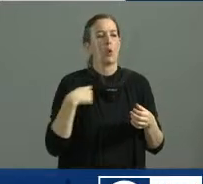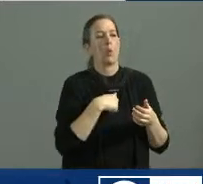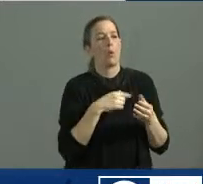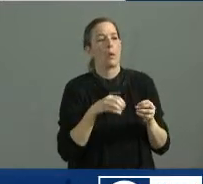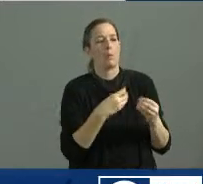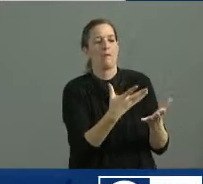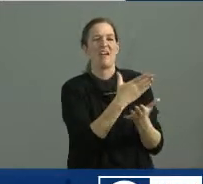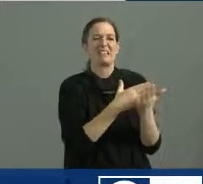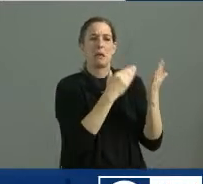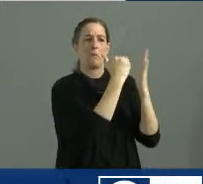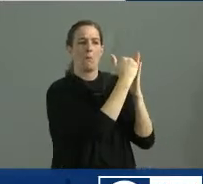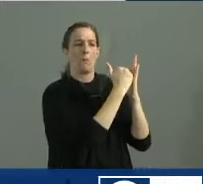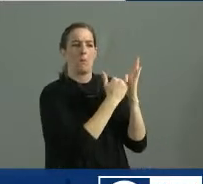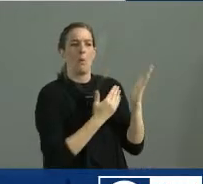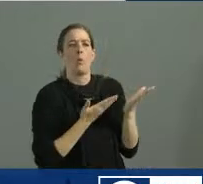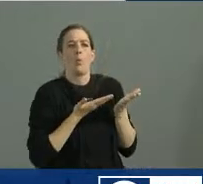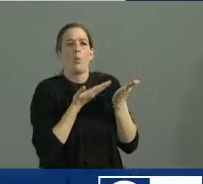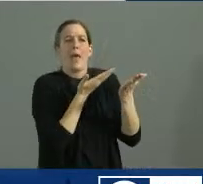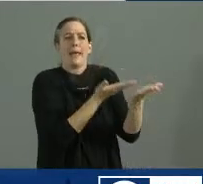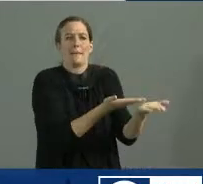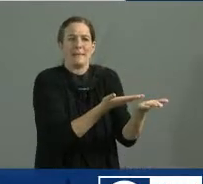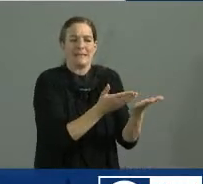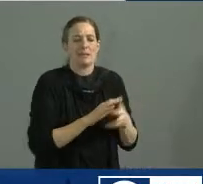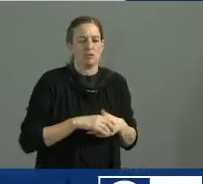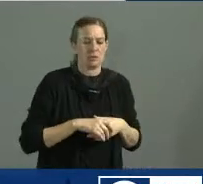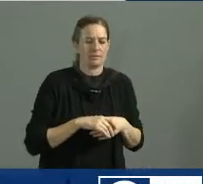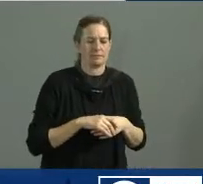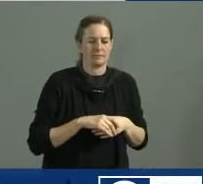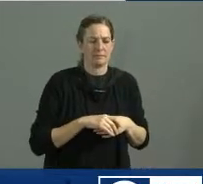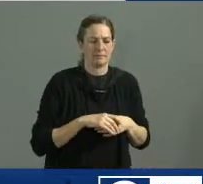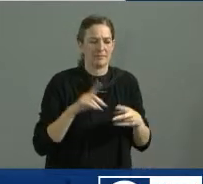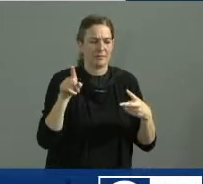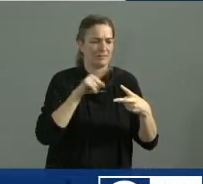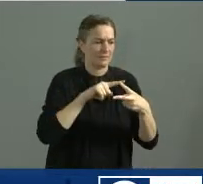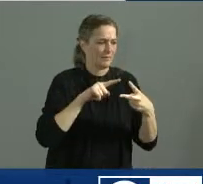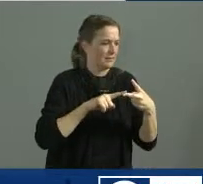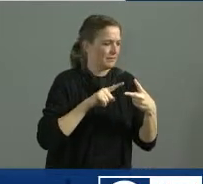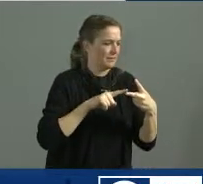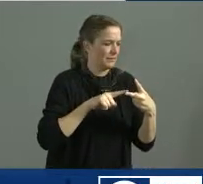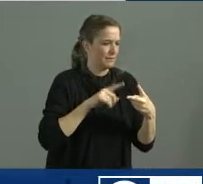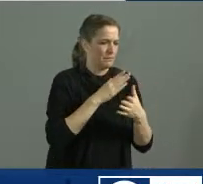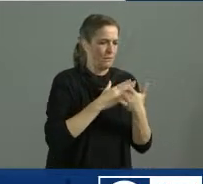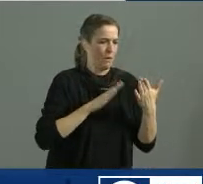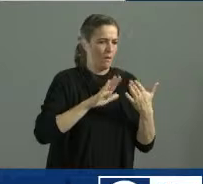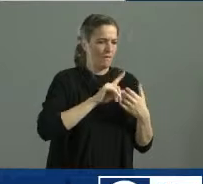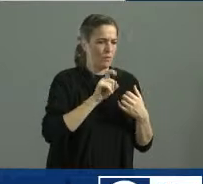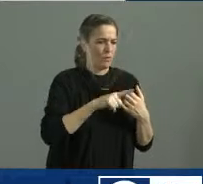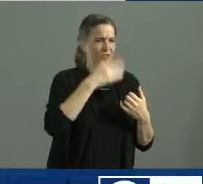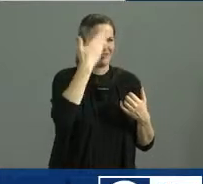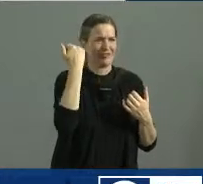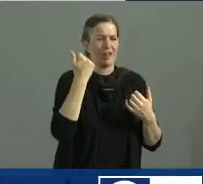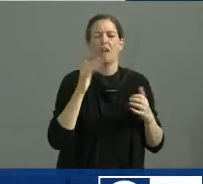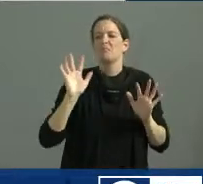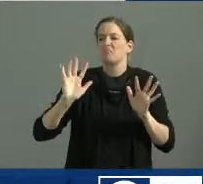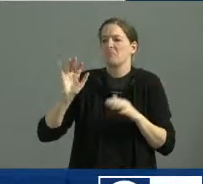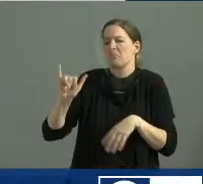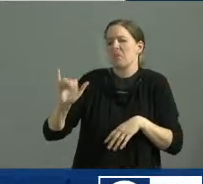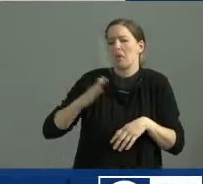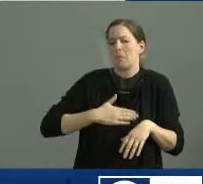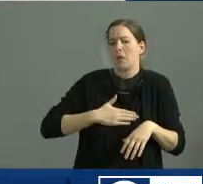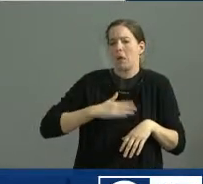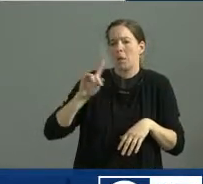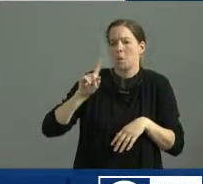that. And I'm sorry, I forgot the second part of your question, Peter. That was pretty much Okay. it was all together. But I